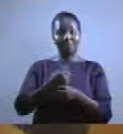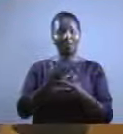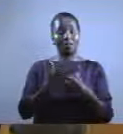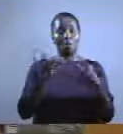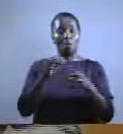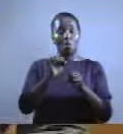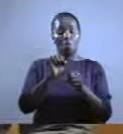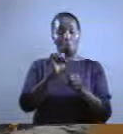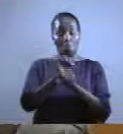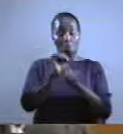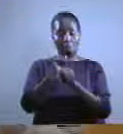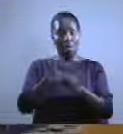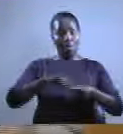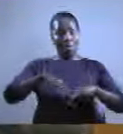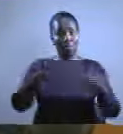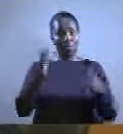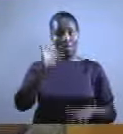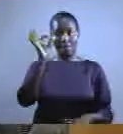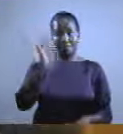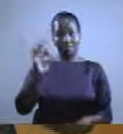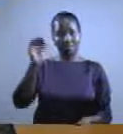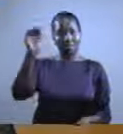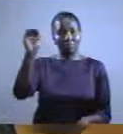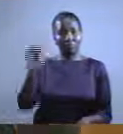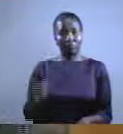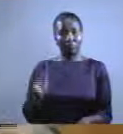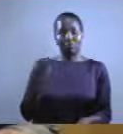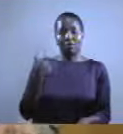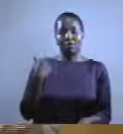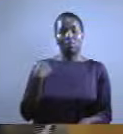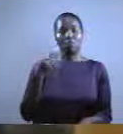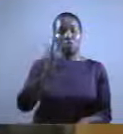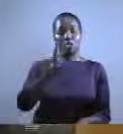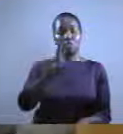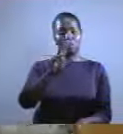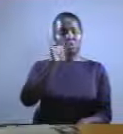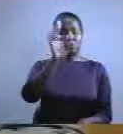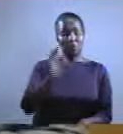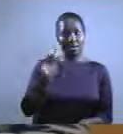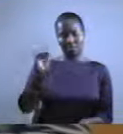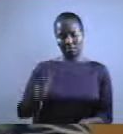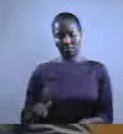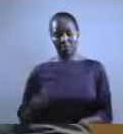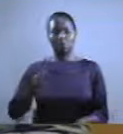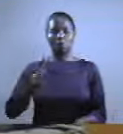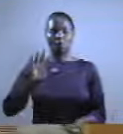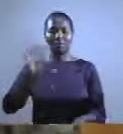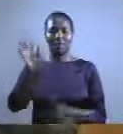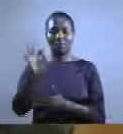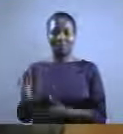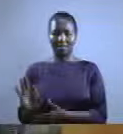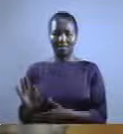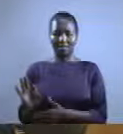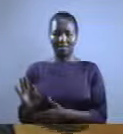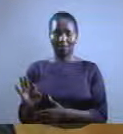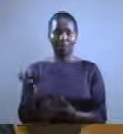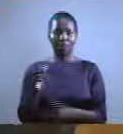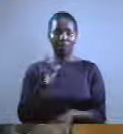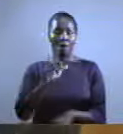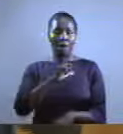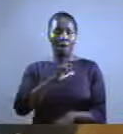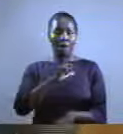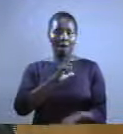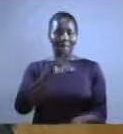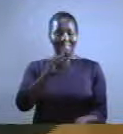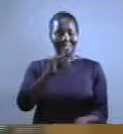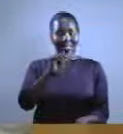unemployment in the Western Cape have decreased from 27% to 25% because the